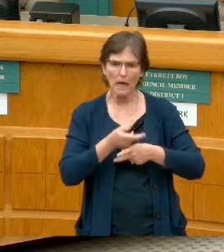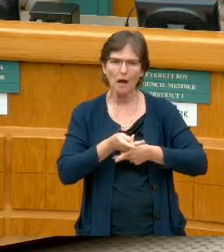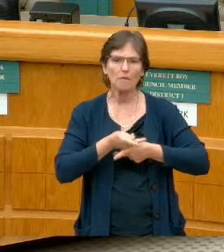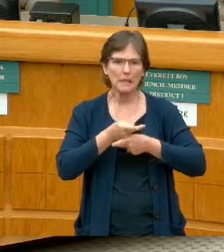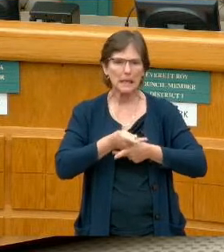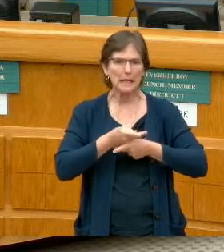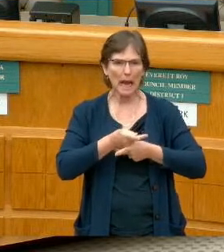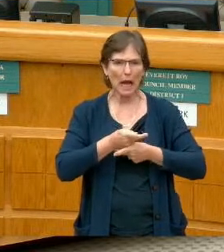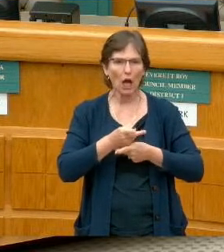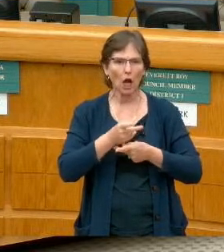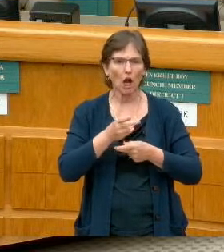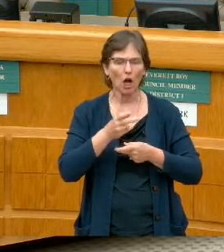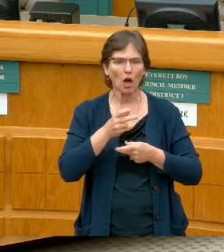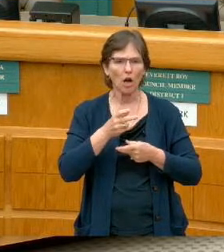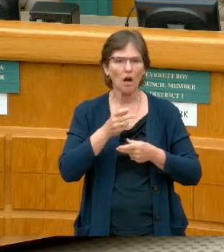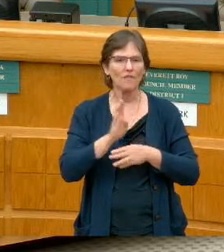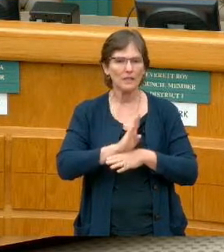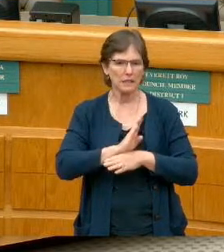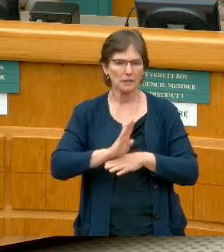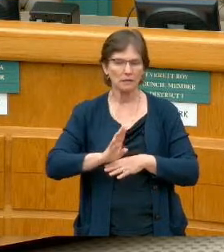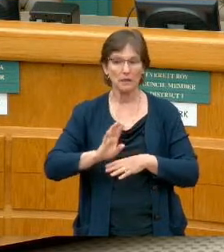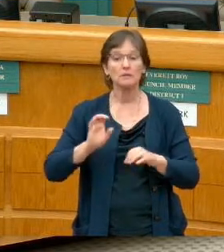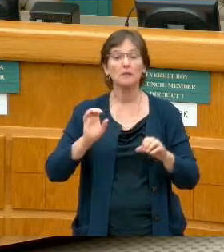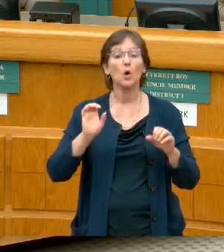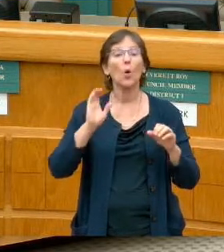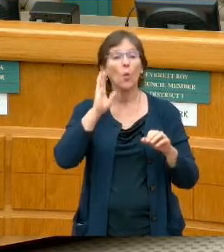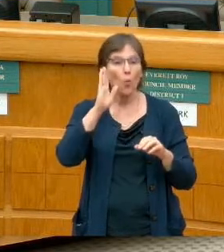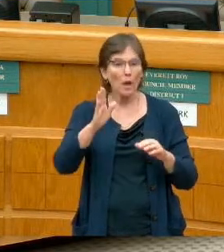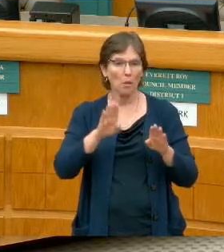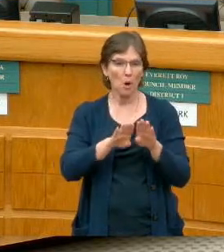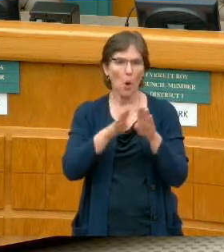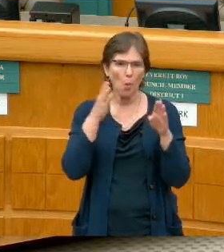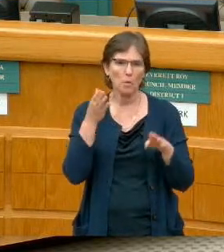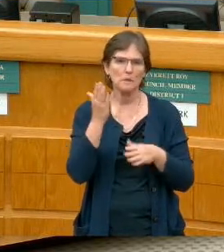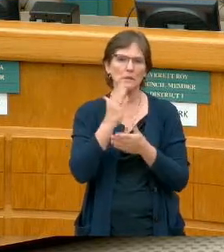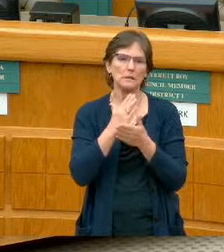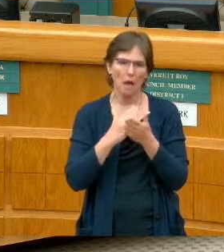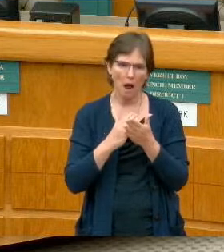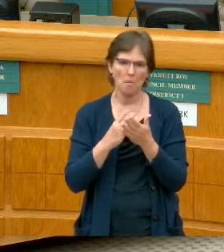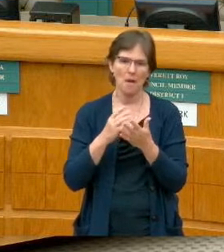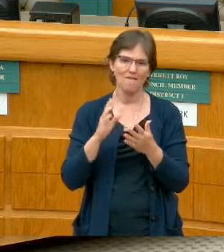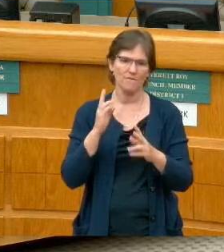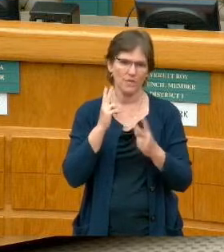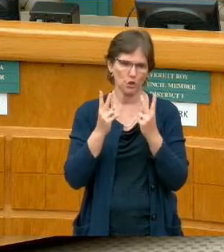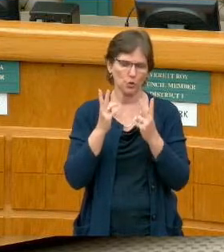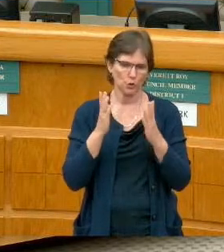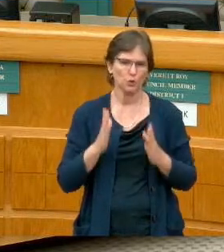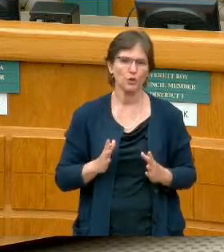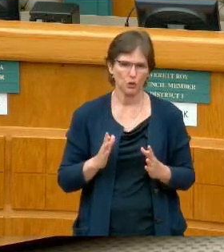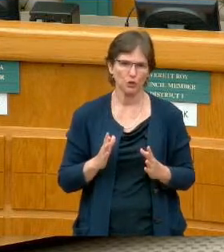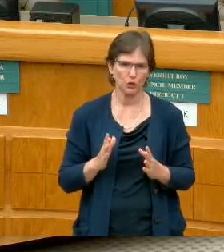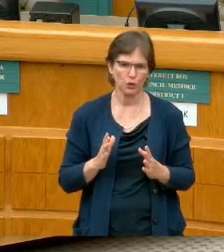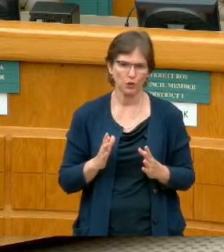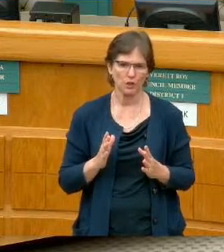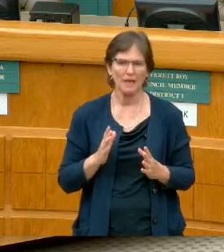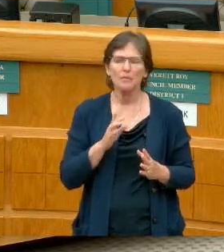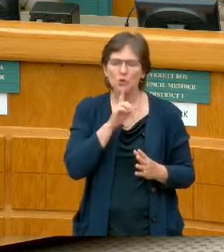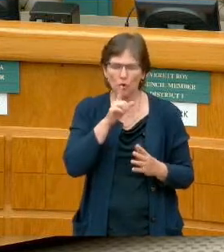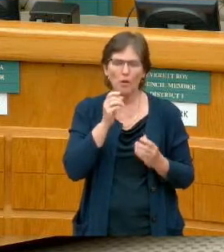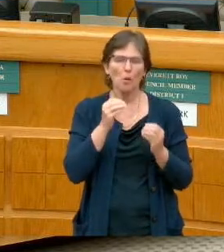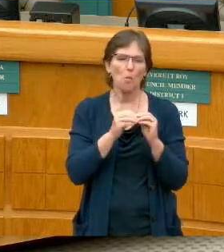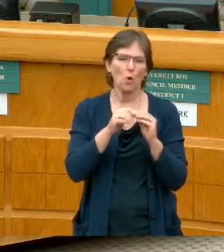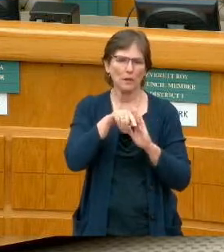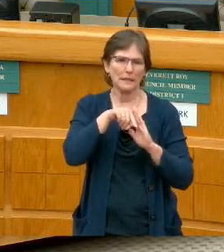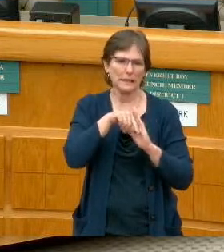details. Possibly the judge might expand on that, or they're probably in the orders in the fine print. But I wanted just to give you the